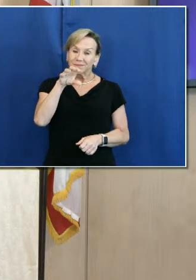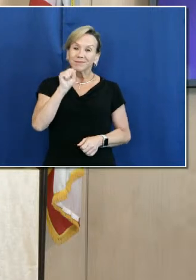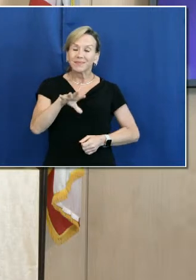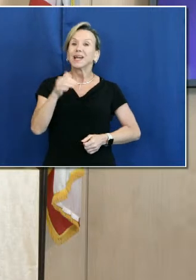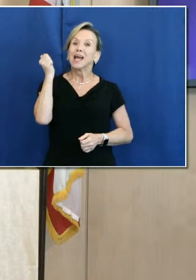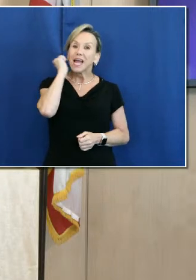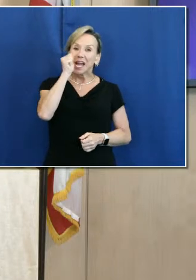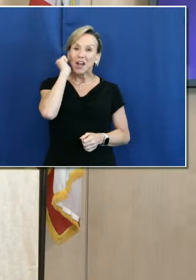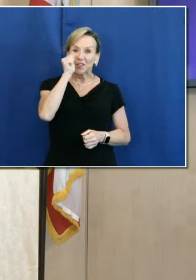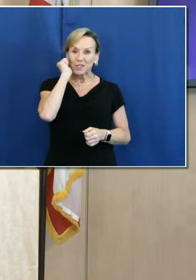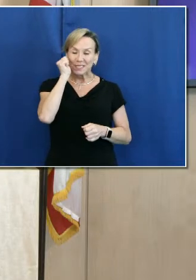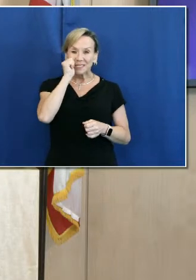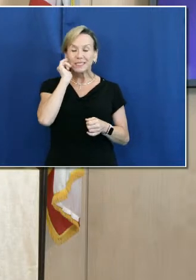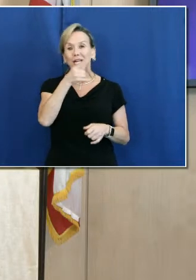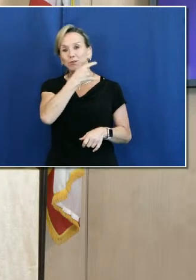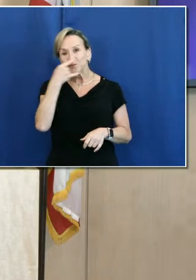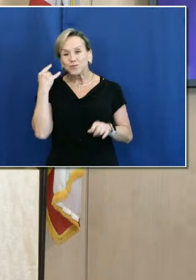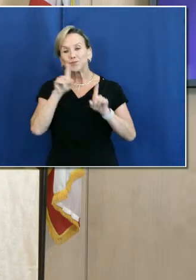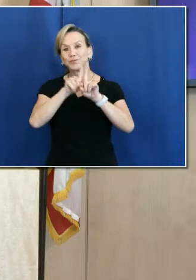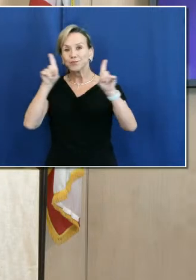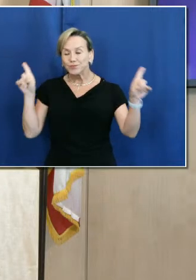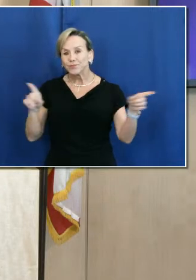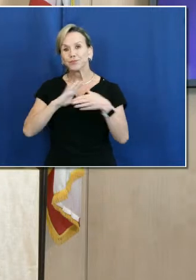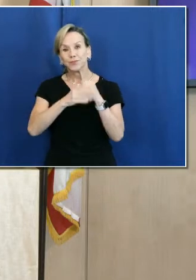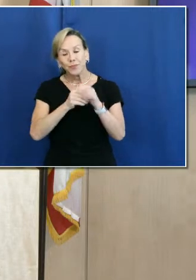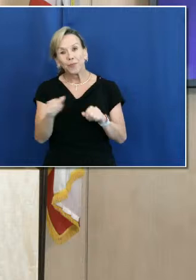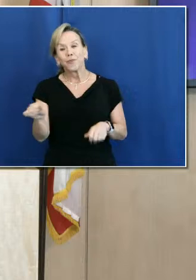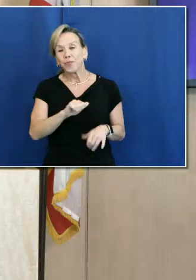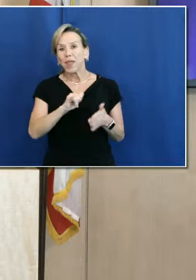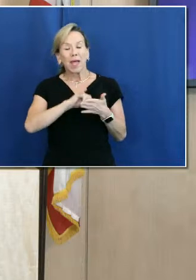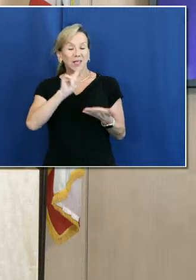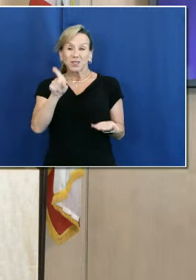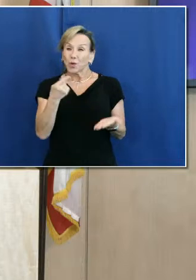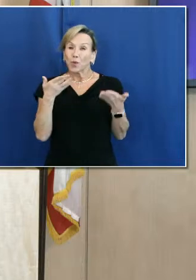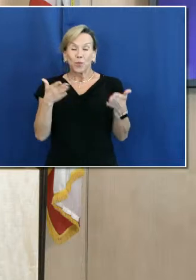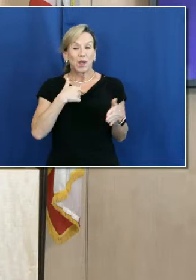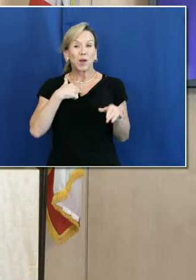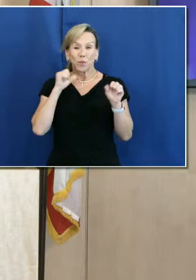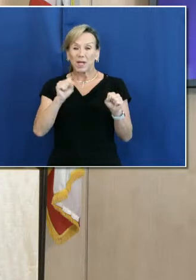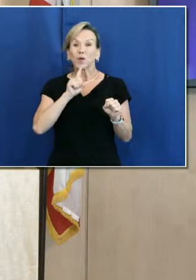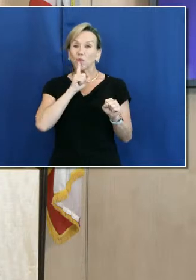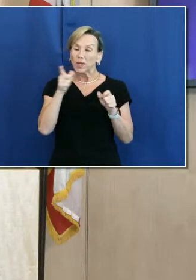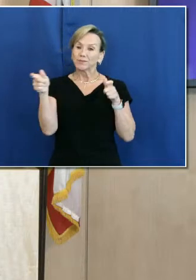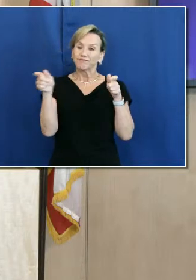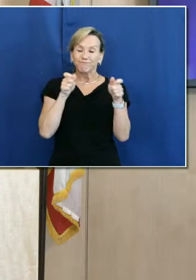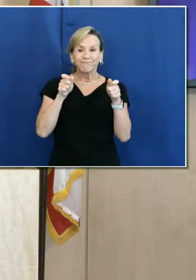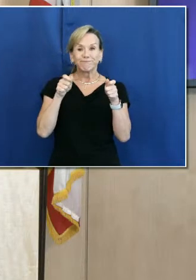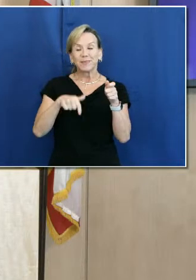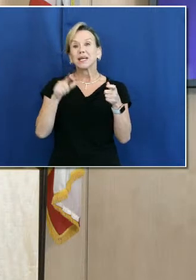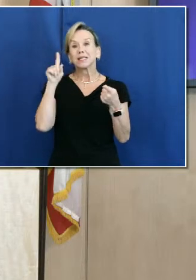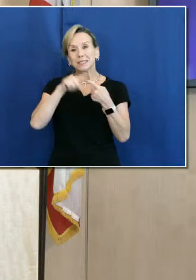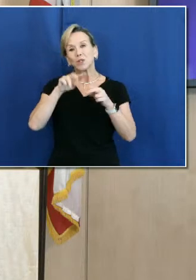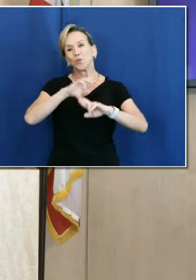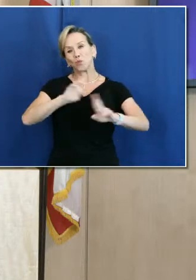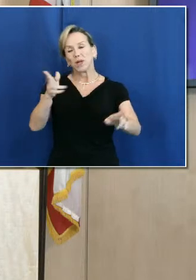day out is really the only way that we're going to put our arms around this pandemic until a vaccine is